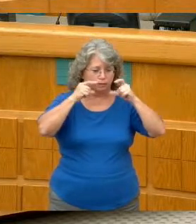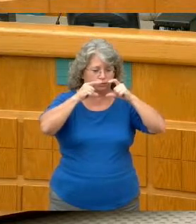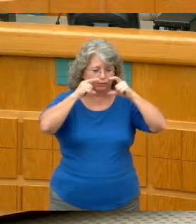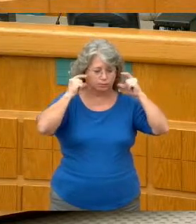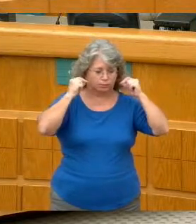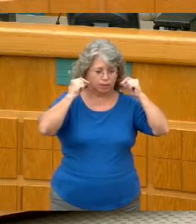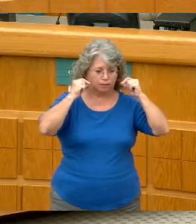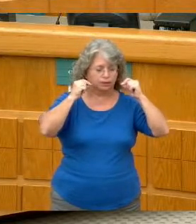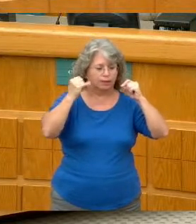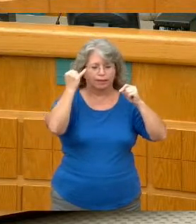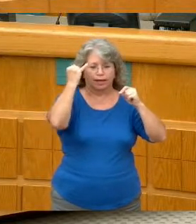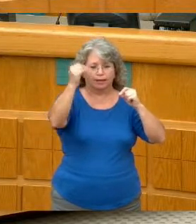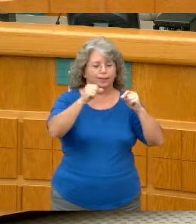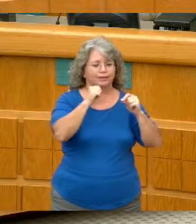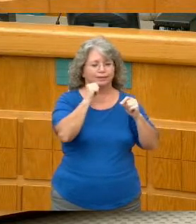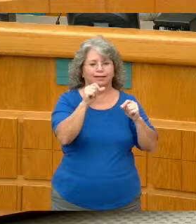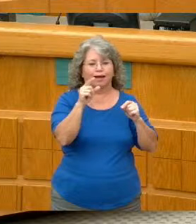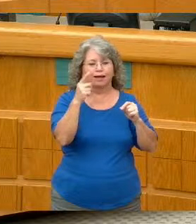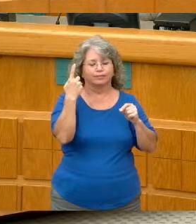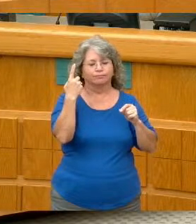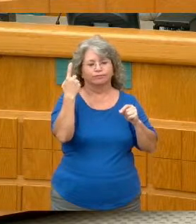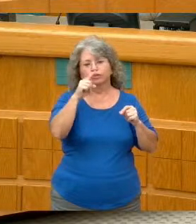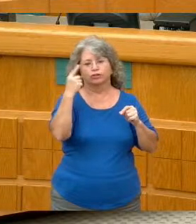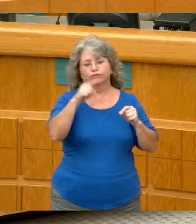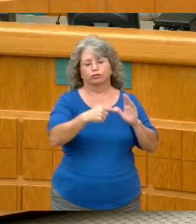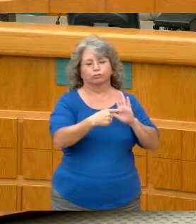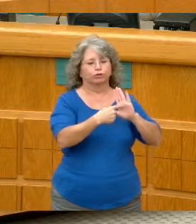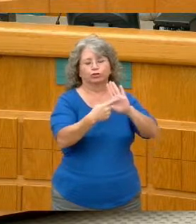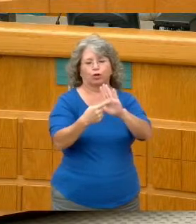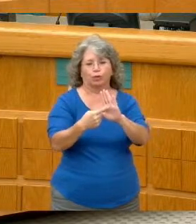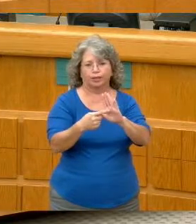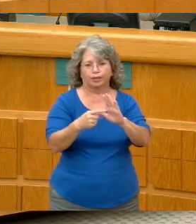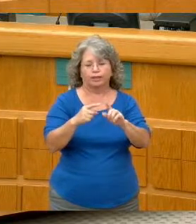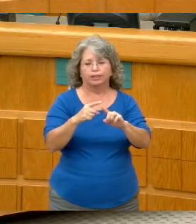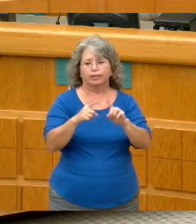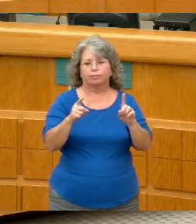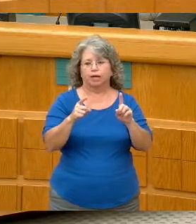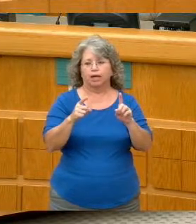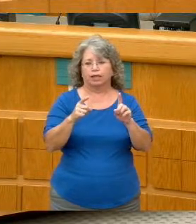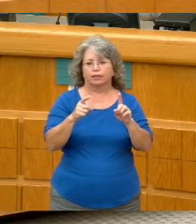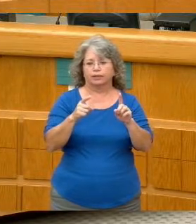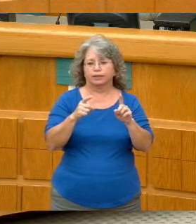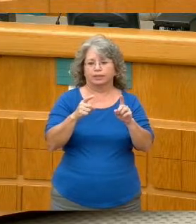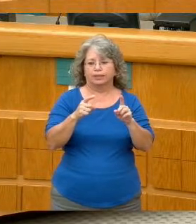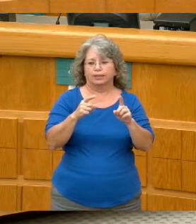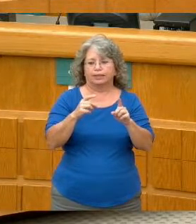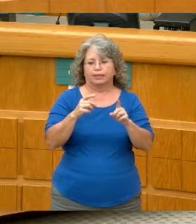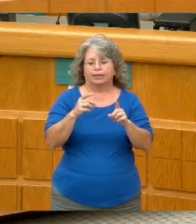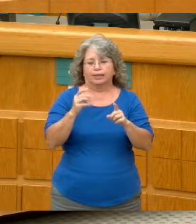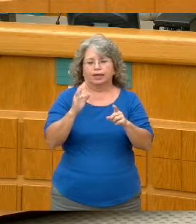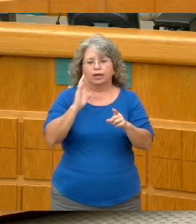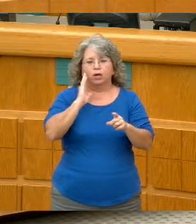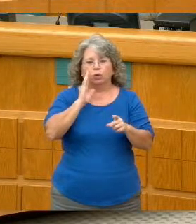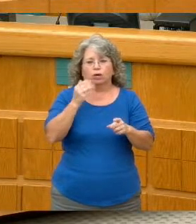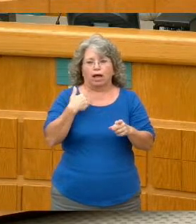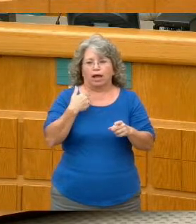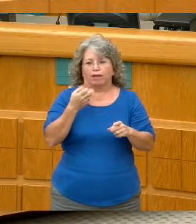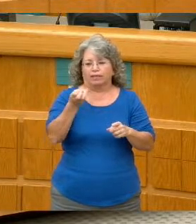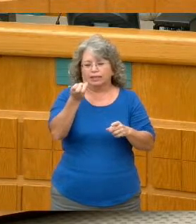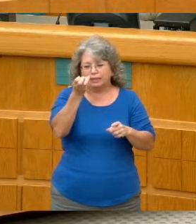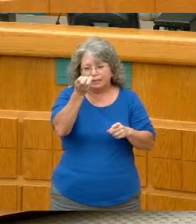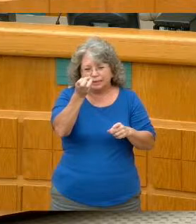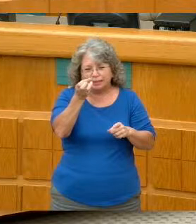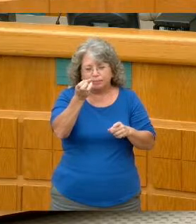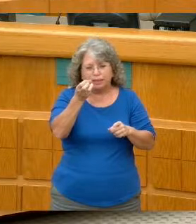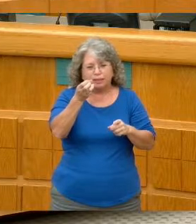just for figurative that you wear a mask, but the theory that was proposed is you'll get a very few viral particles deposited, you'll